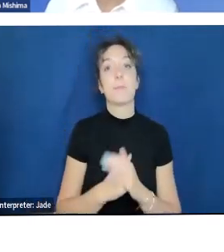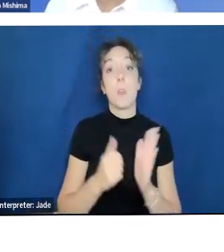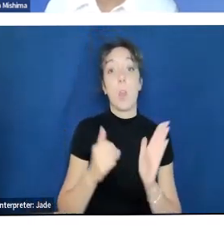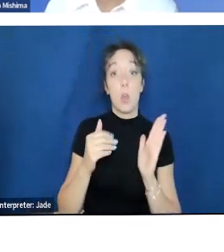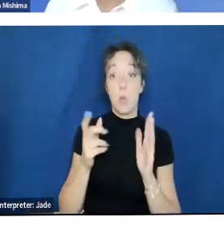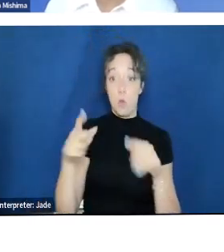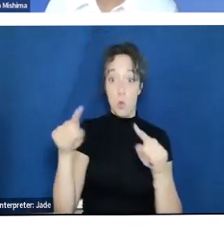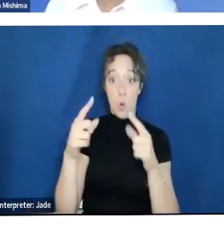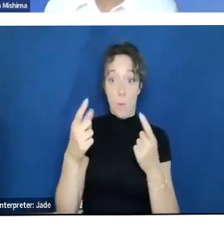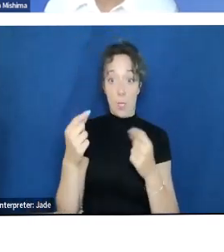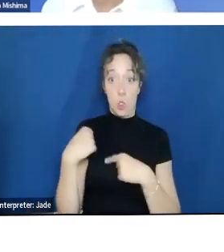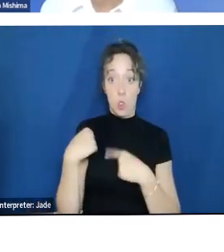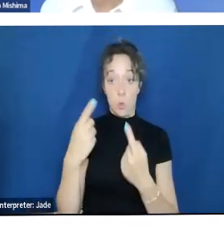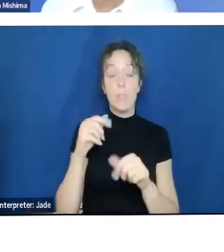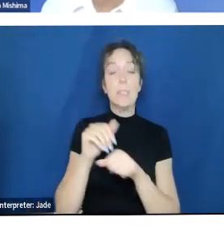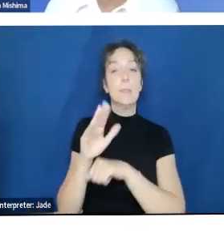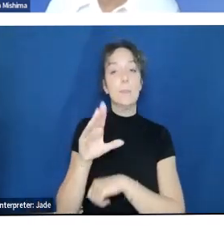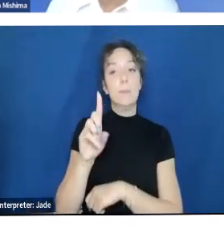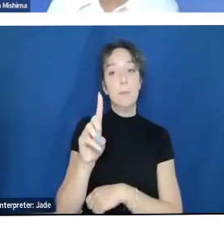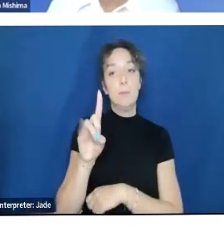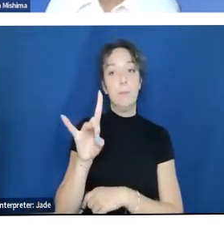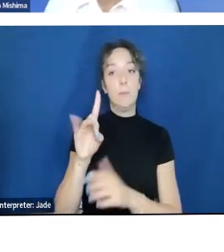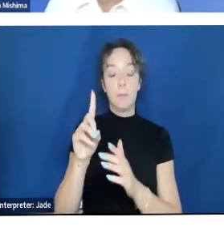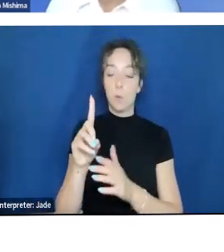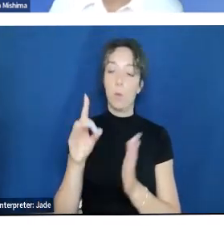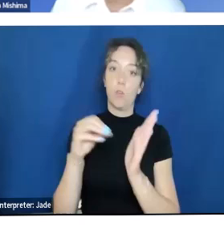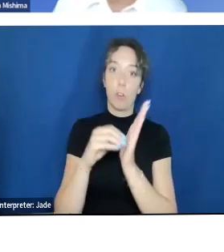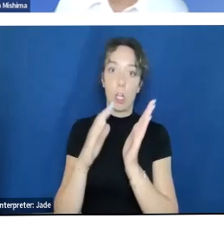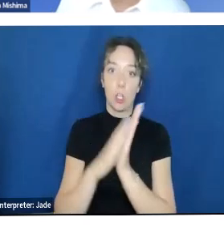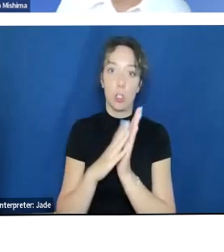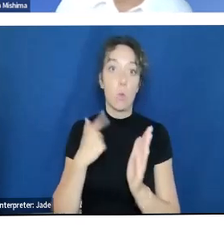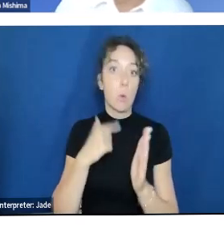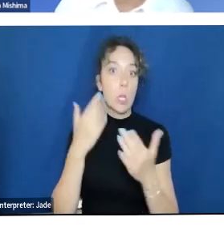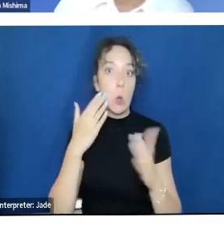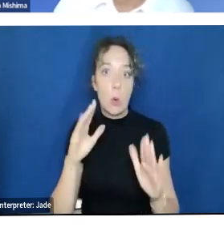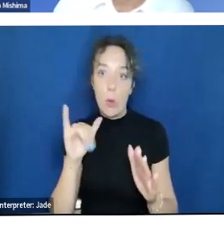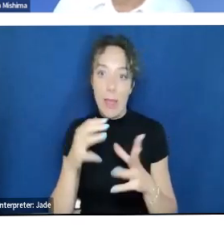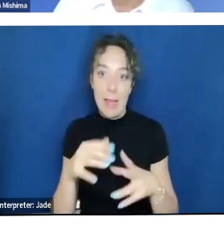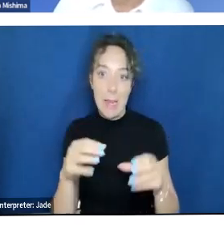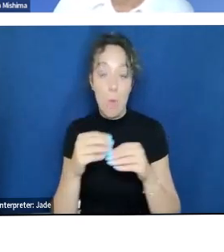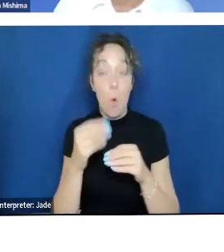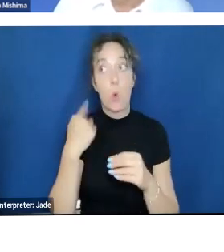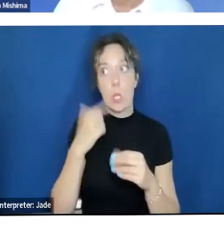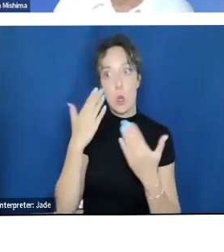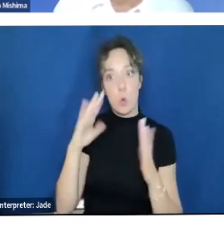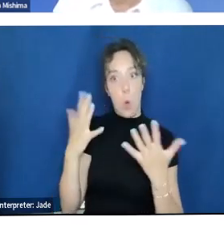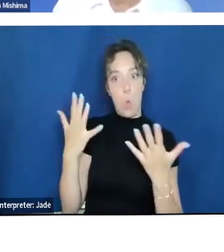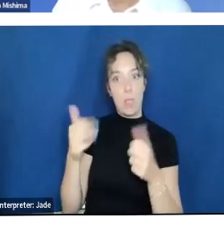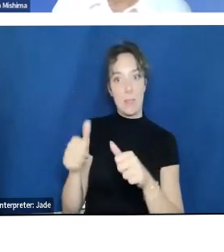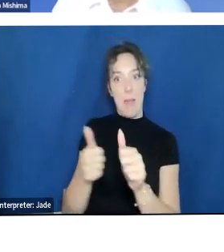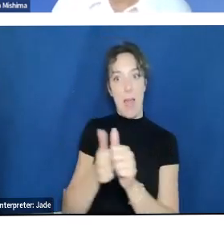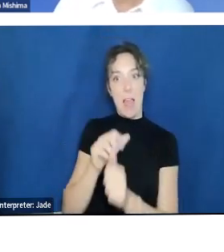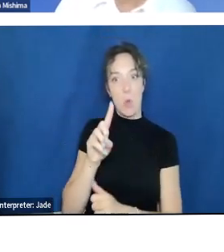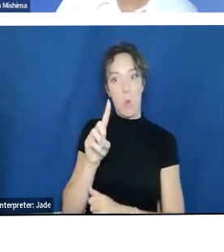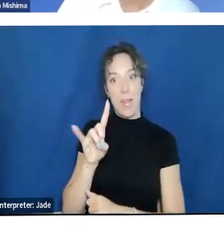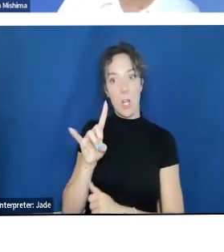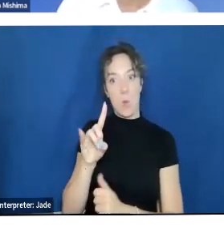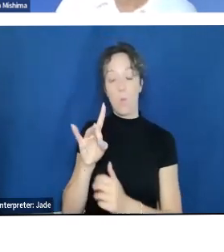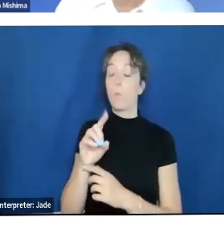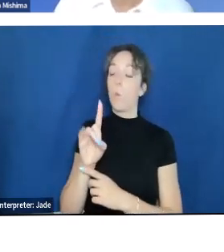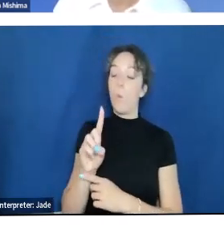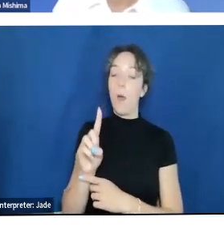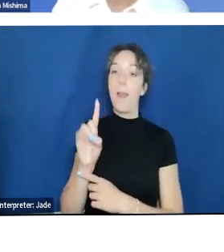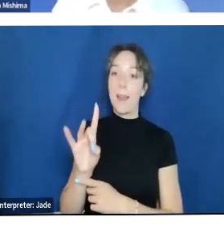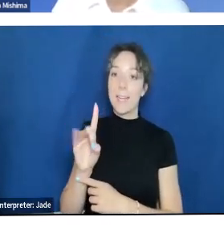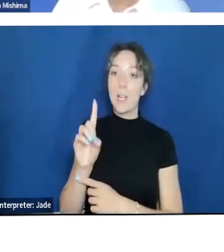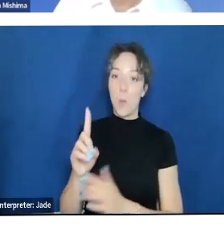a 181 record. Well, we don't know that anymore because we don't know what's behind the 181 record. Okay, so that's one